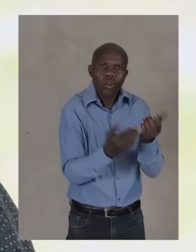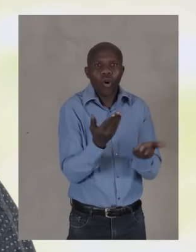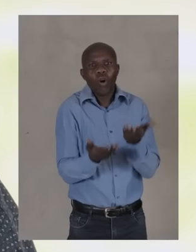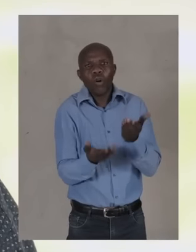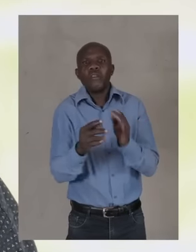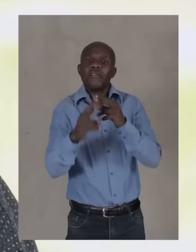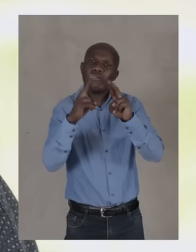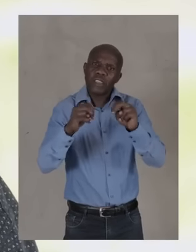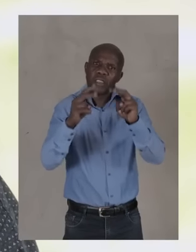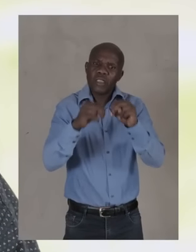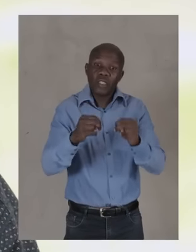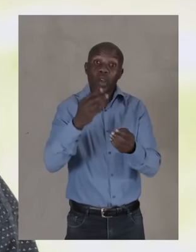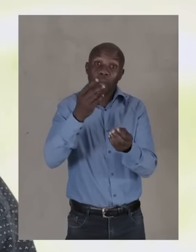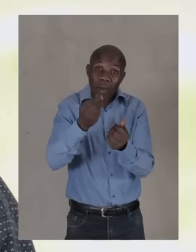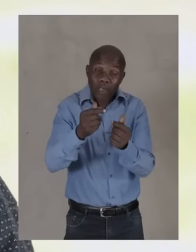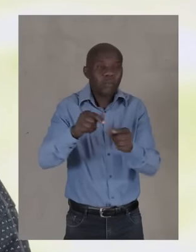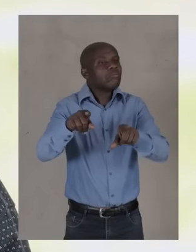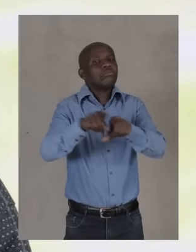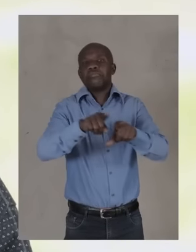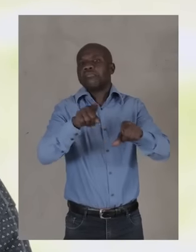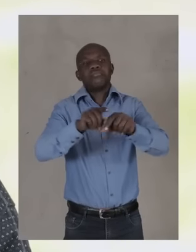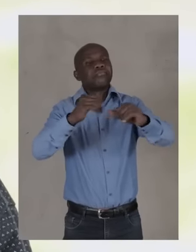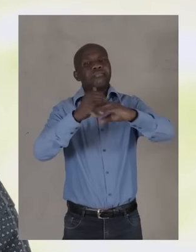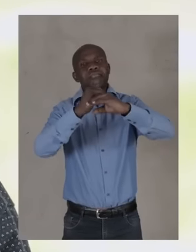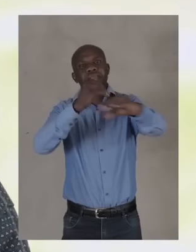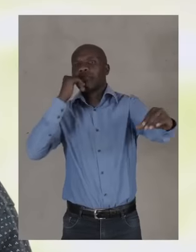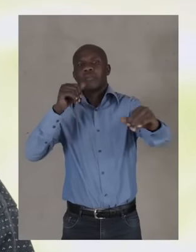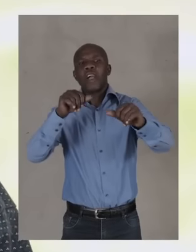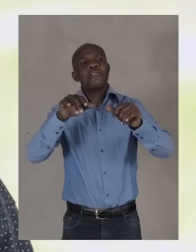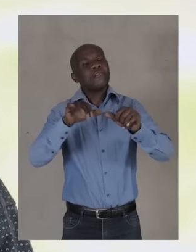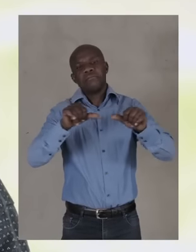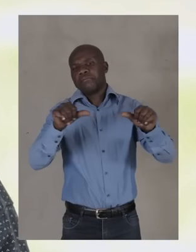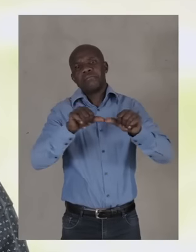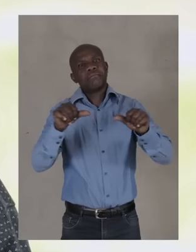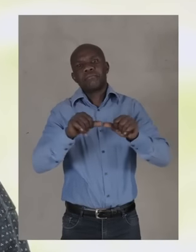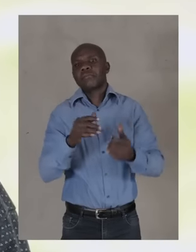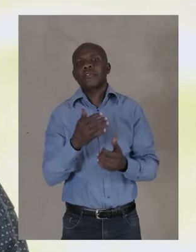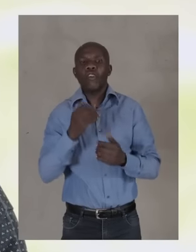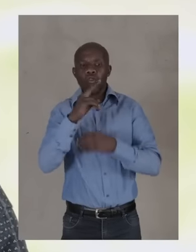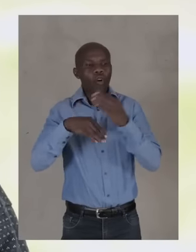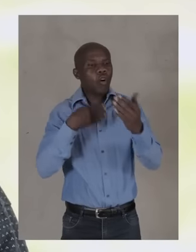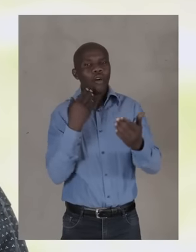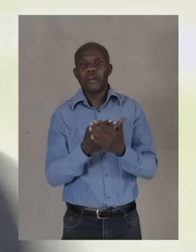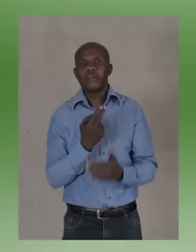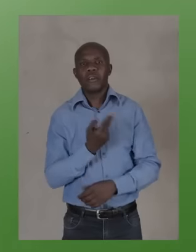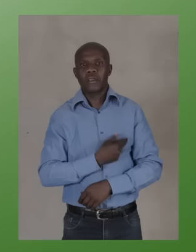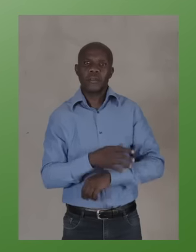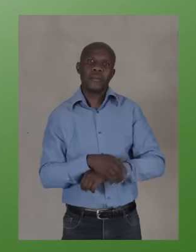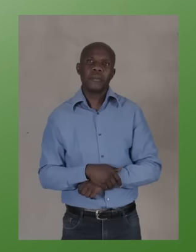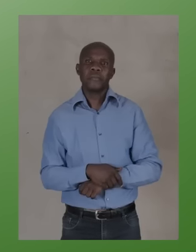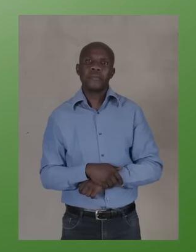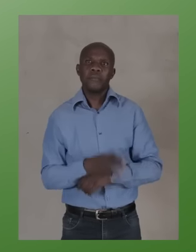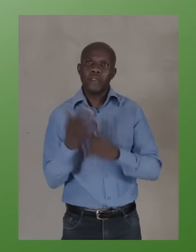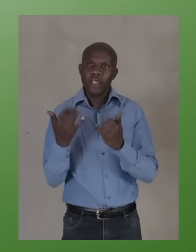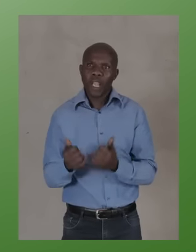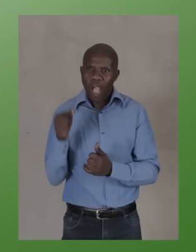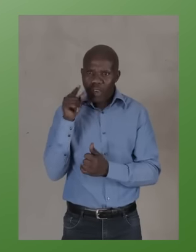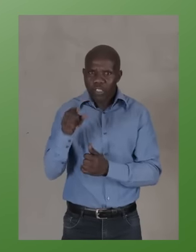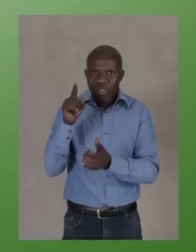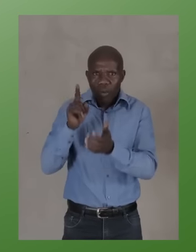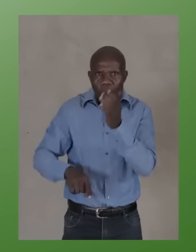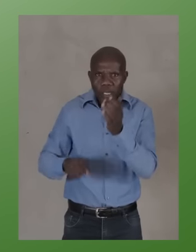it an urban constituency, it is the same amount of money, which is fair play for all of us. The expanded scope